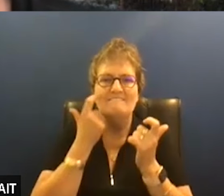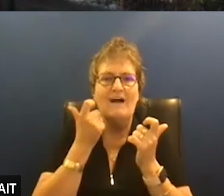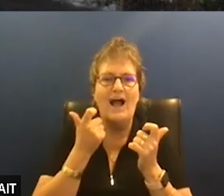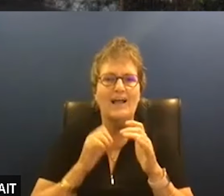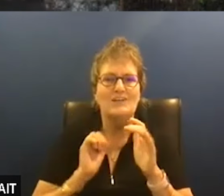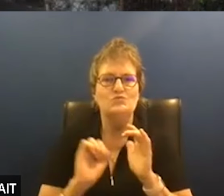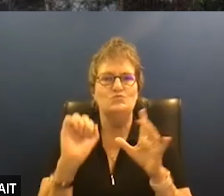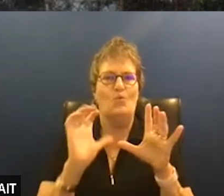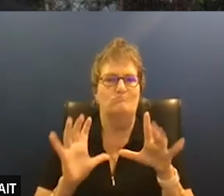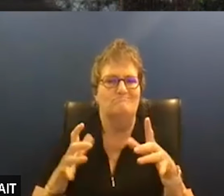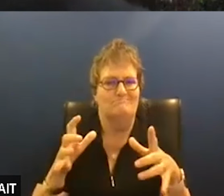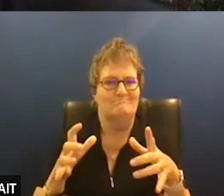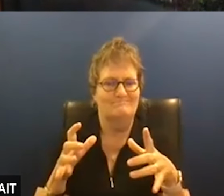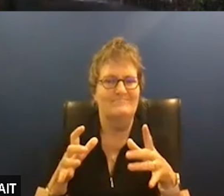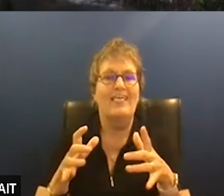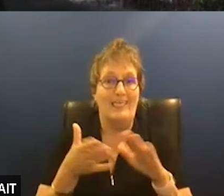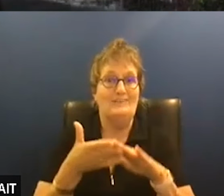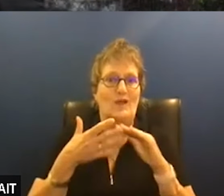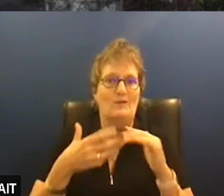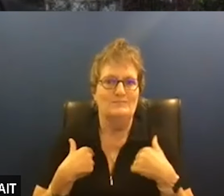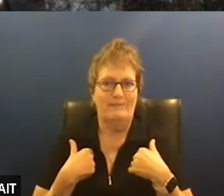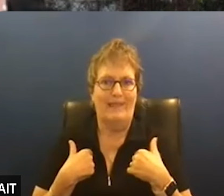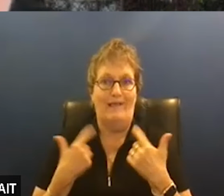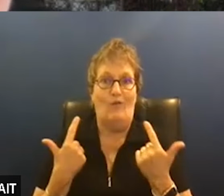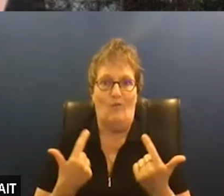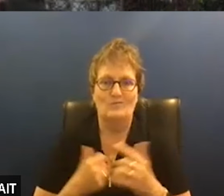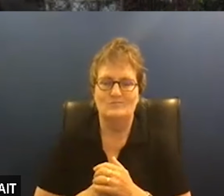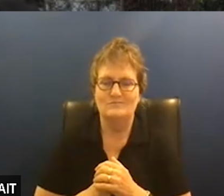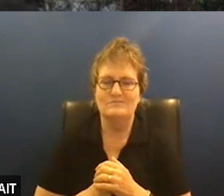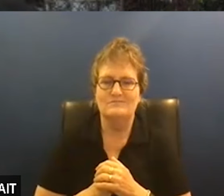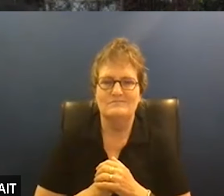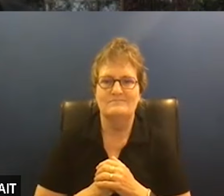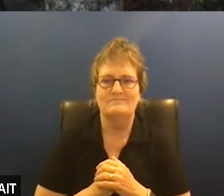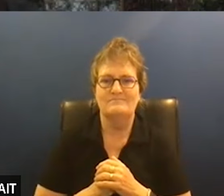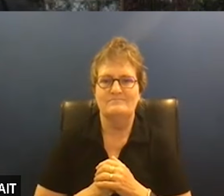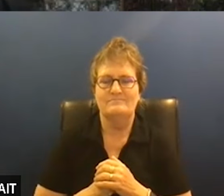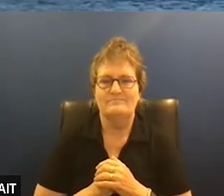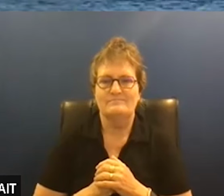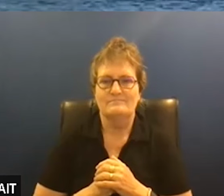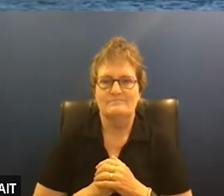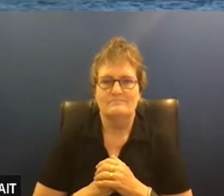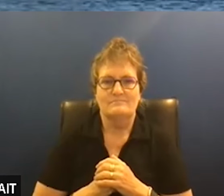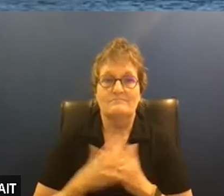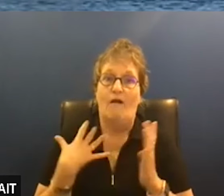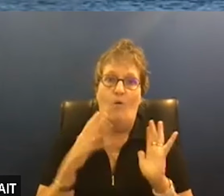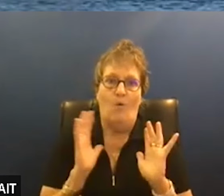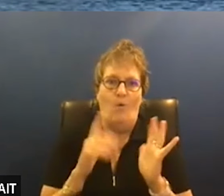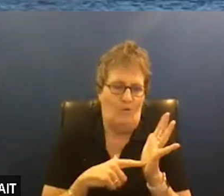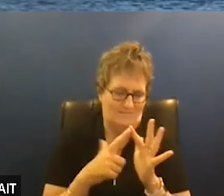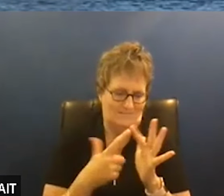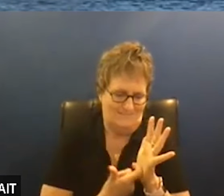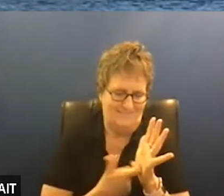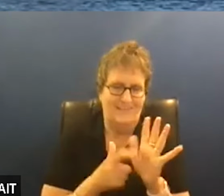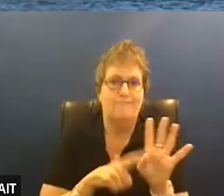that's what really helps me, I can say. Agreed.